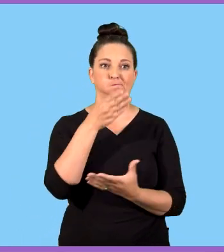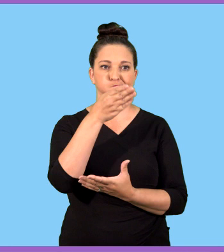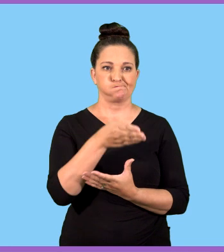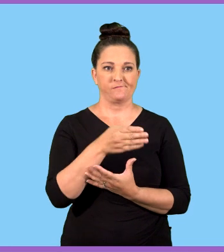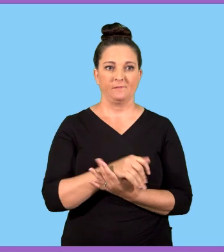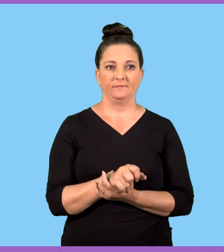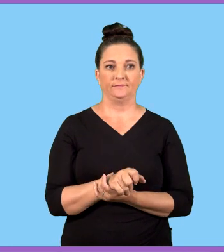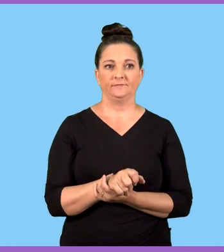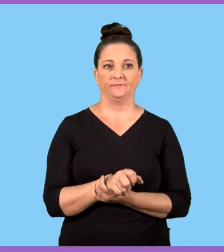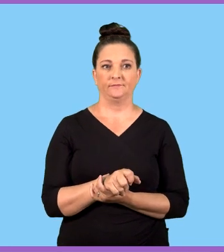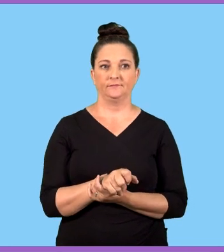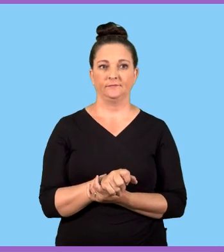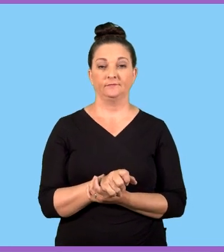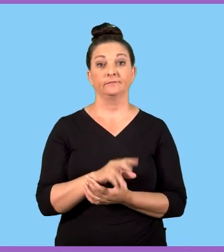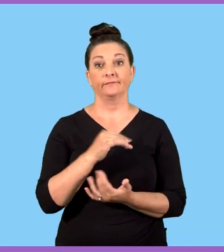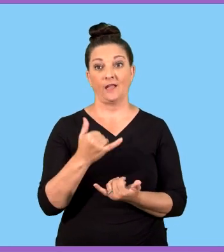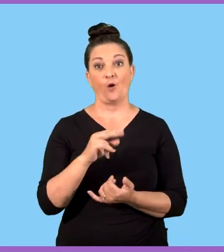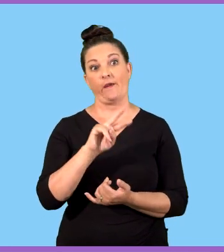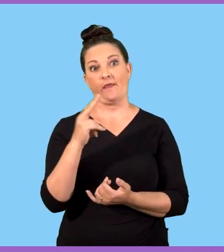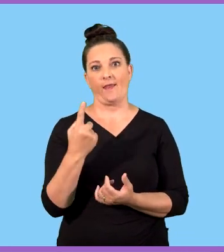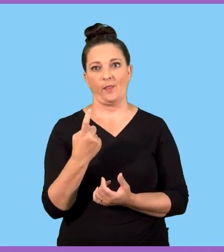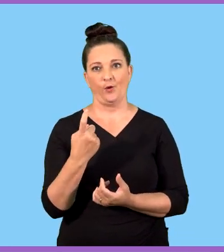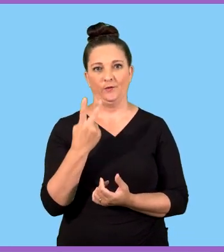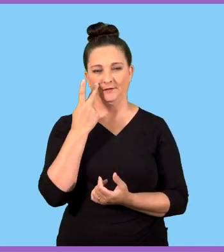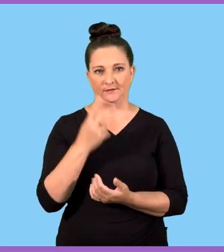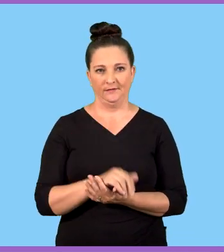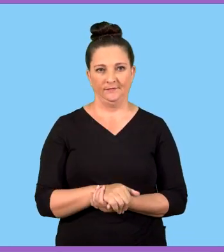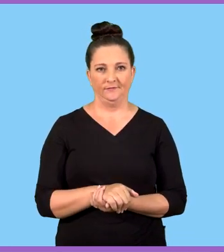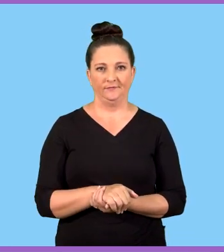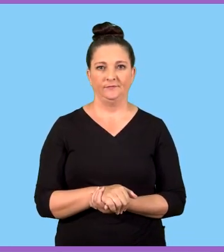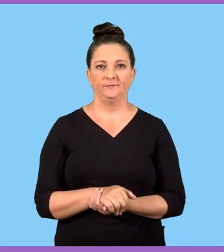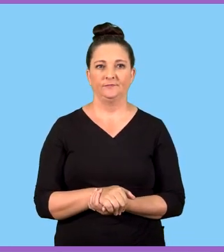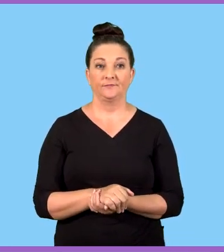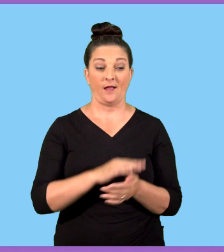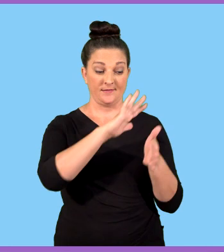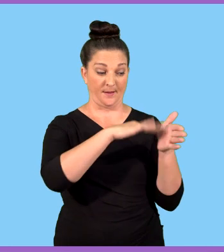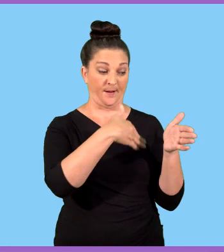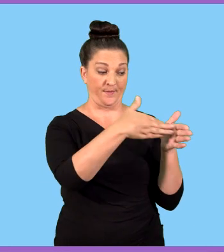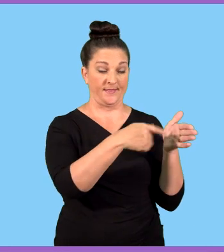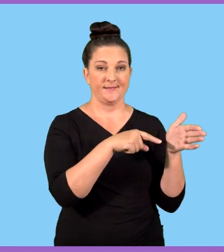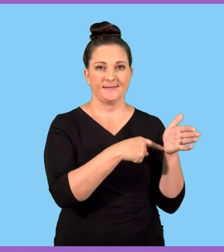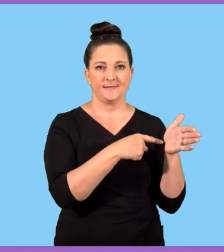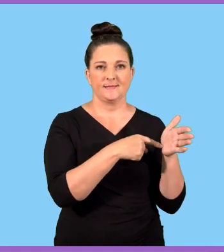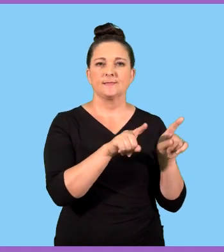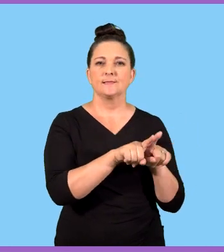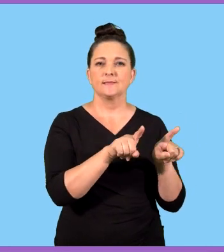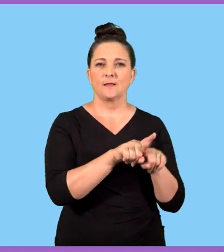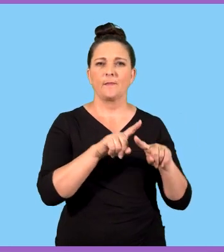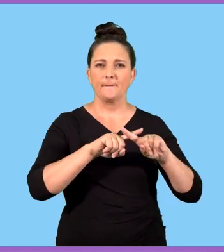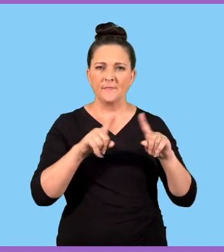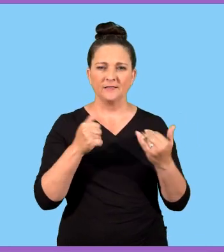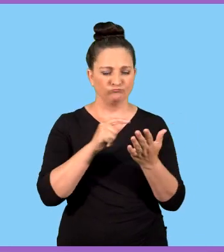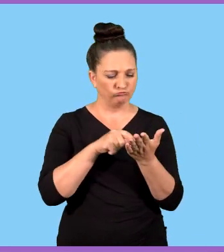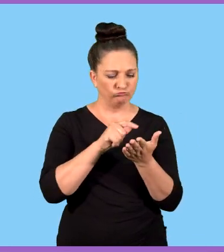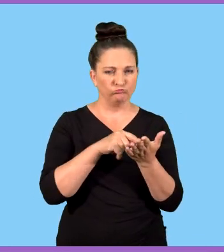most. All right. Let's go to another one. Using the table, calculate the